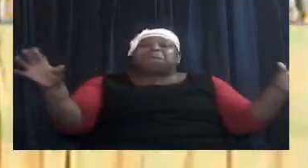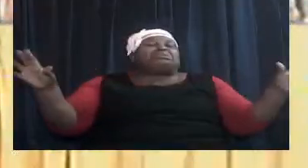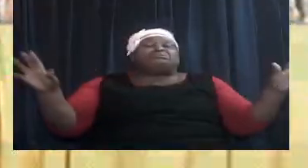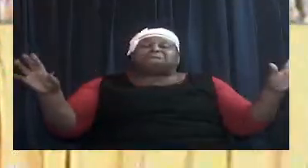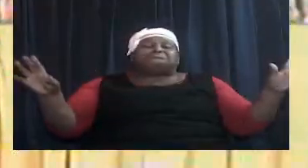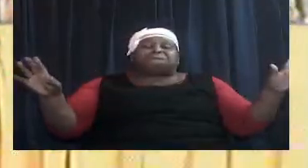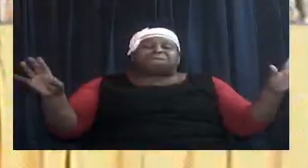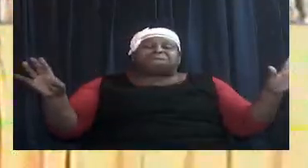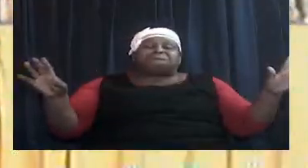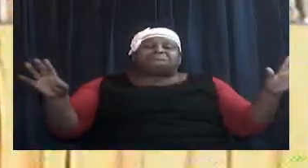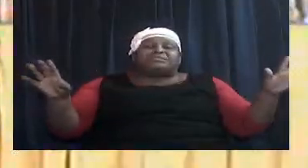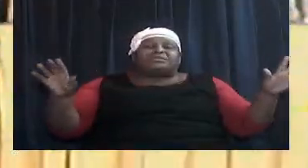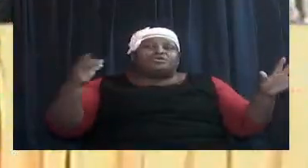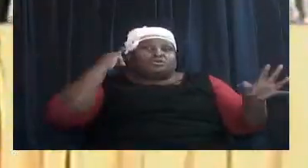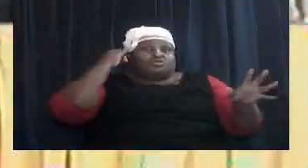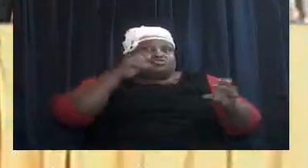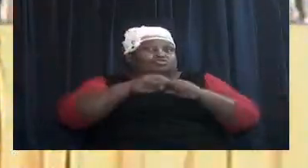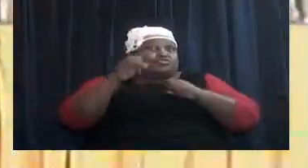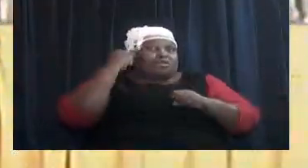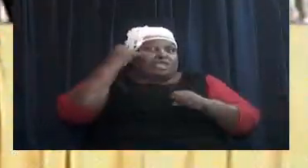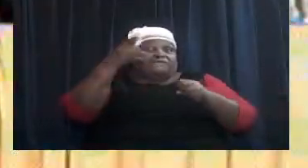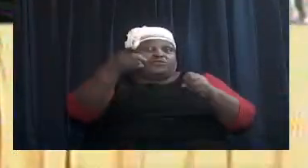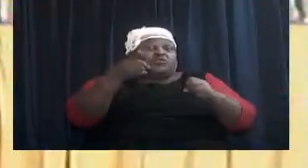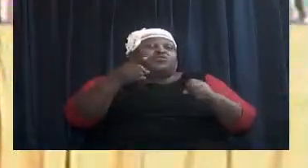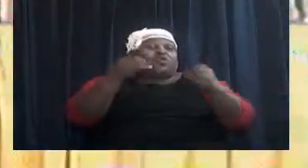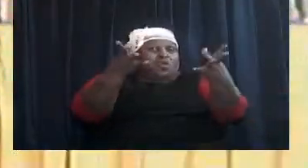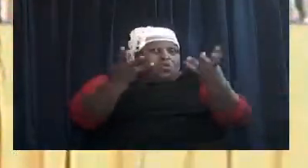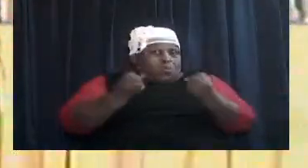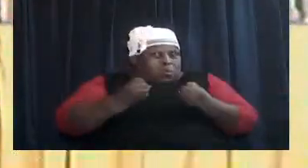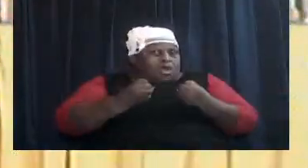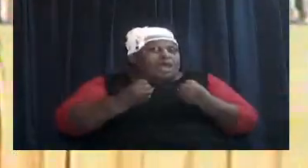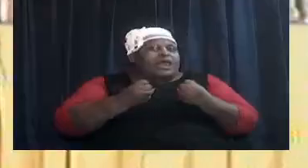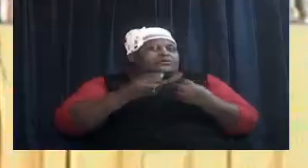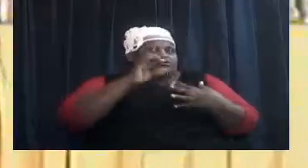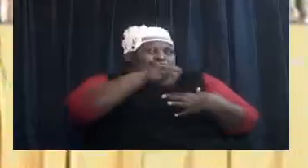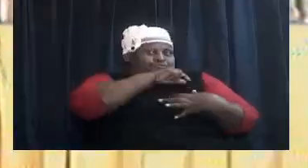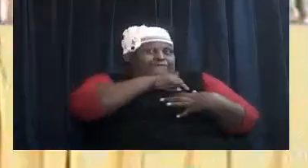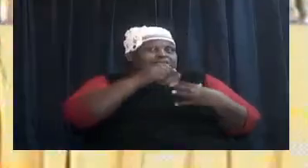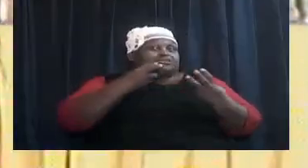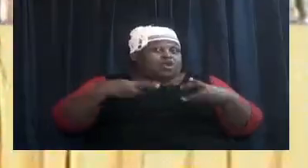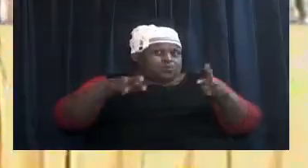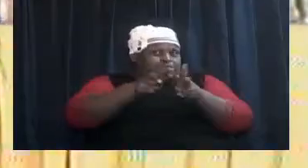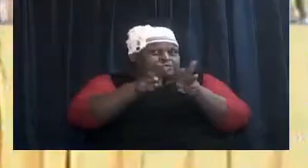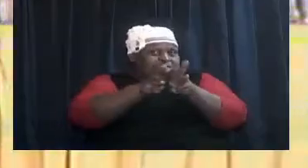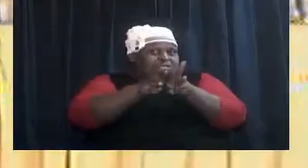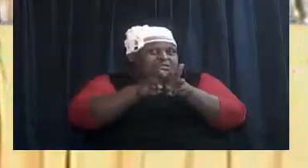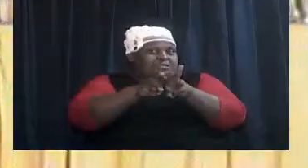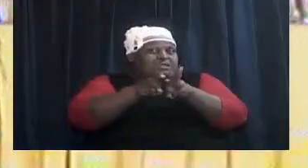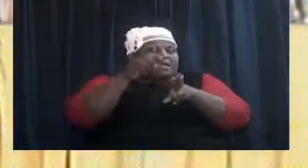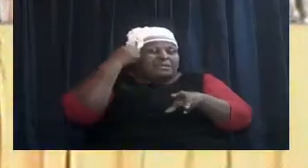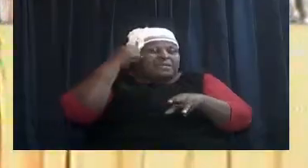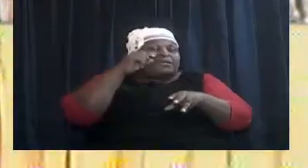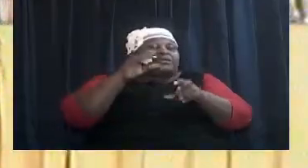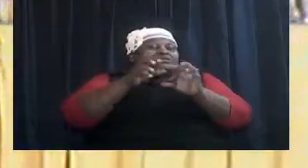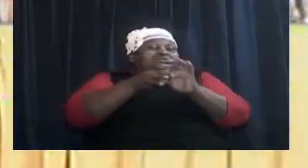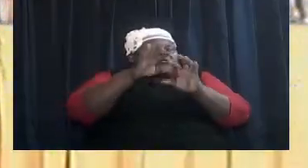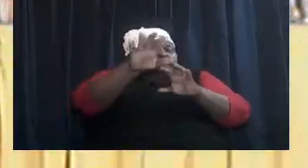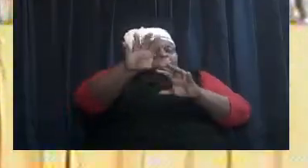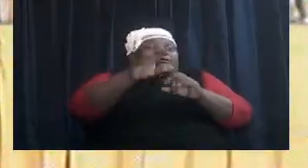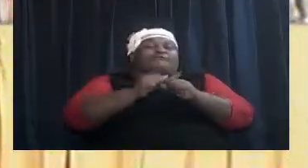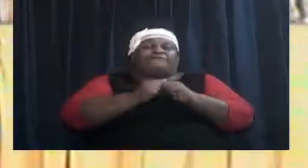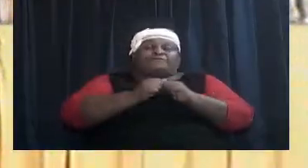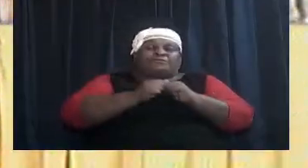So if you want to profit, amen, if you want to profit because of